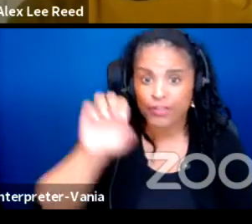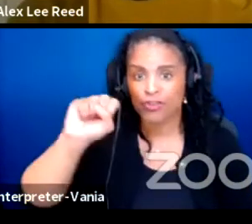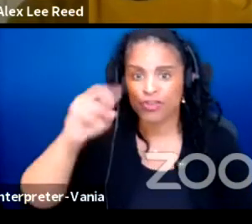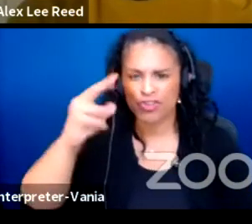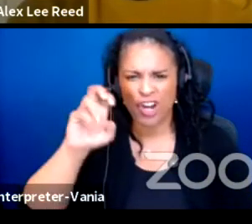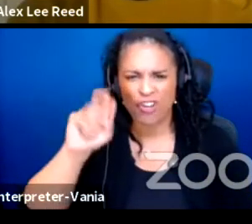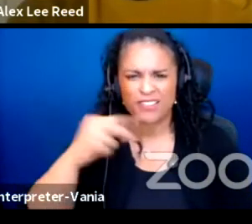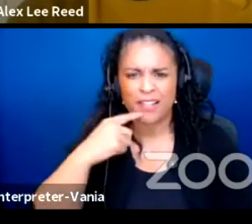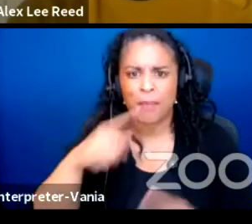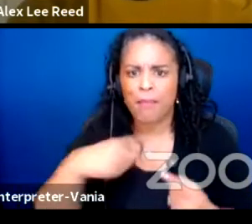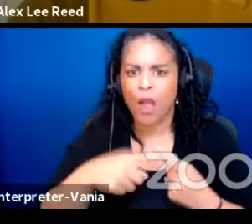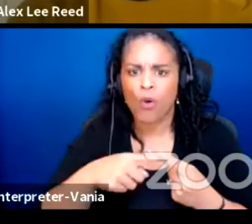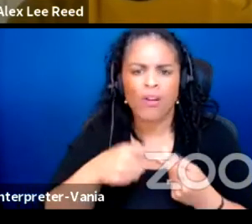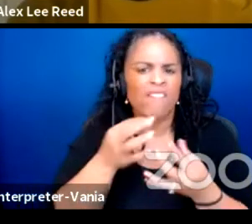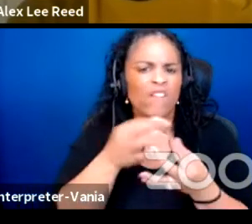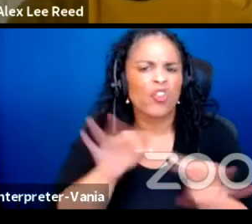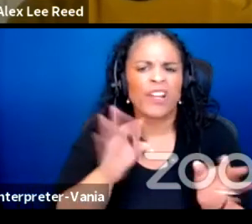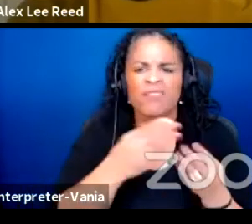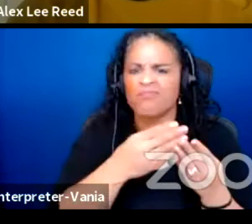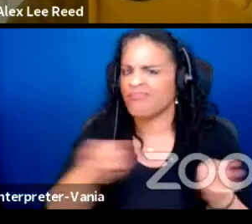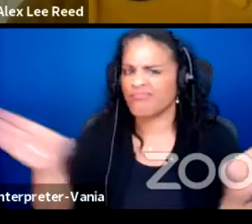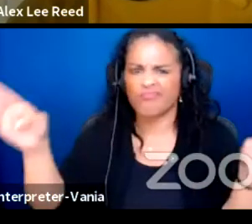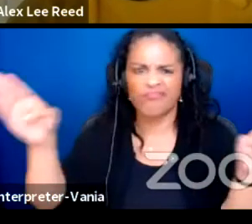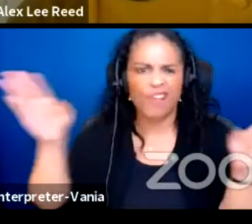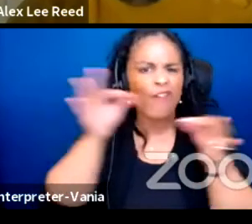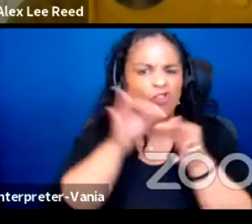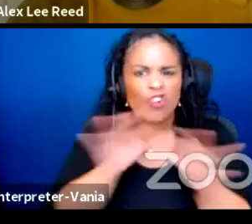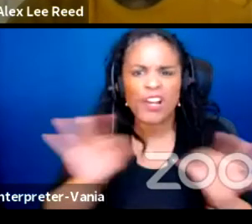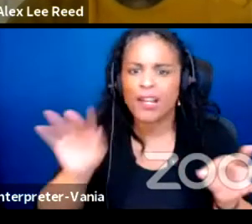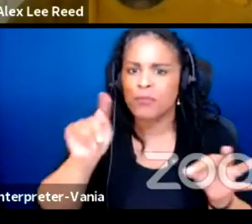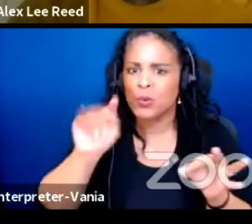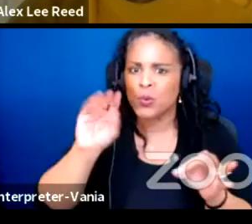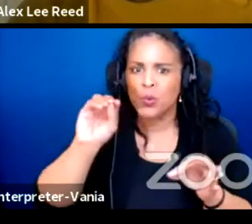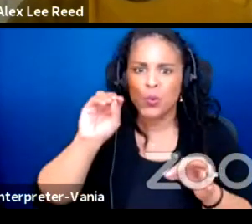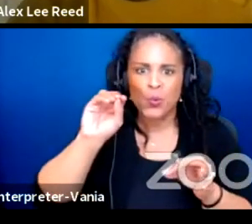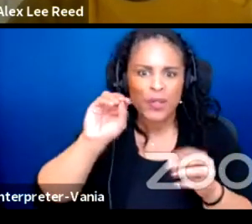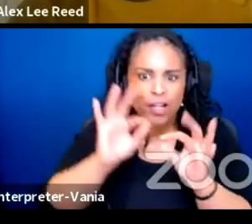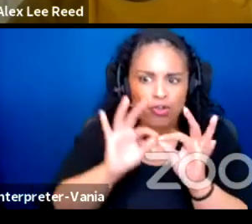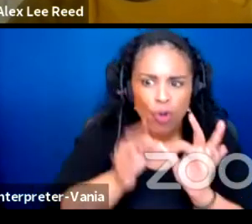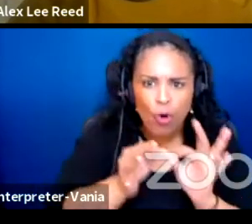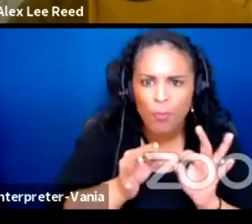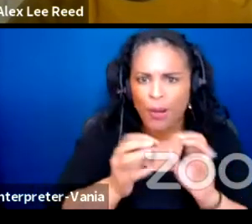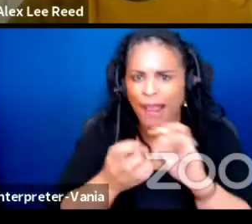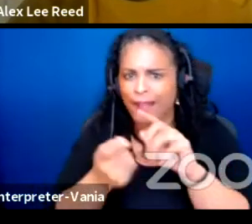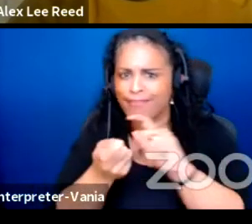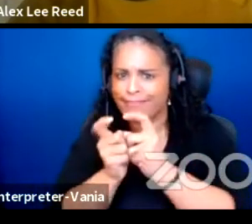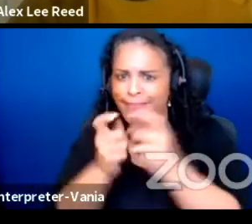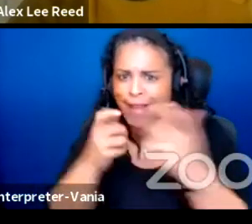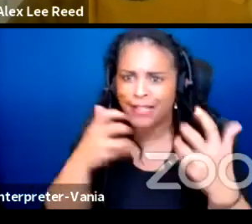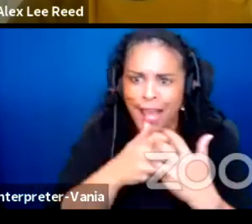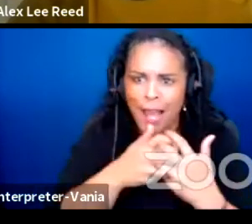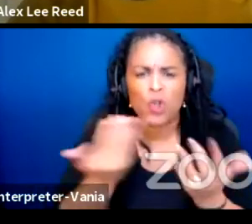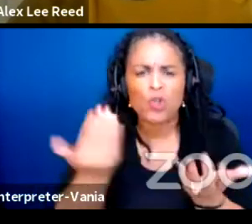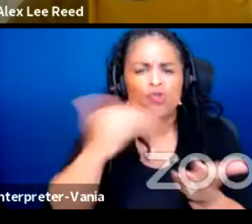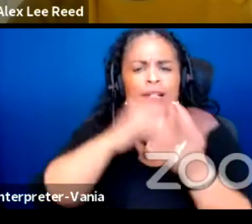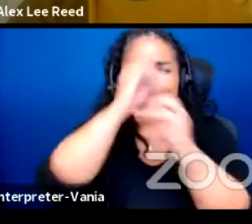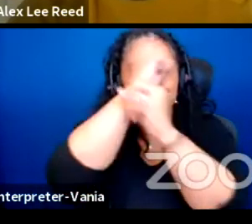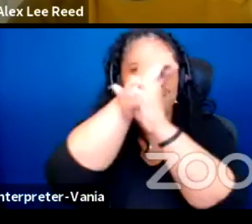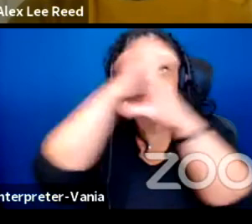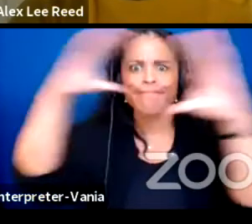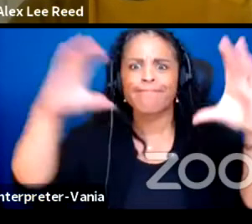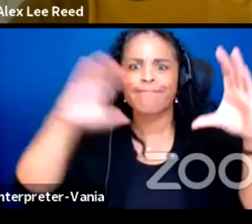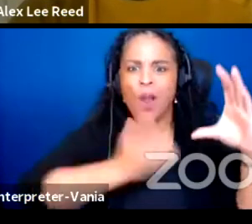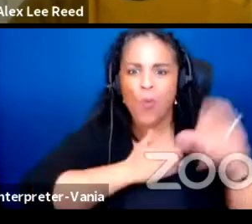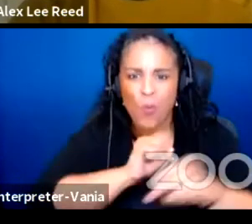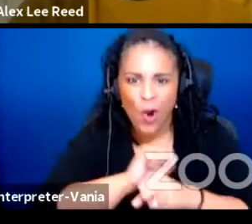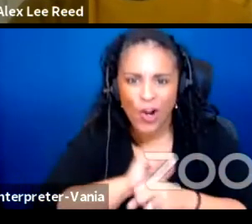terms of free reign. It's the freedom to interpret and adapt and reimagine our work in our words,